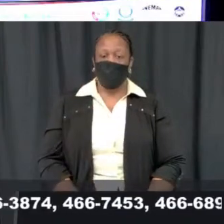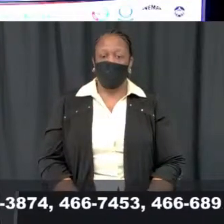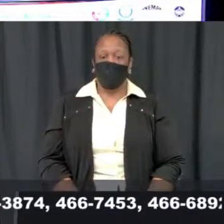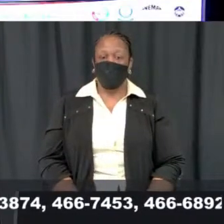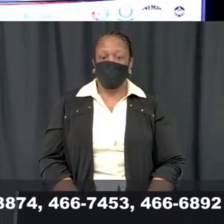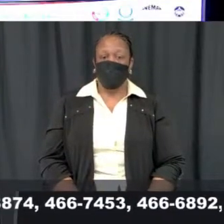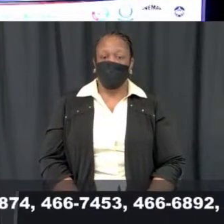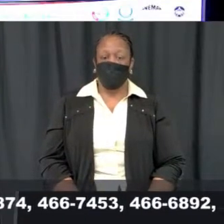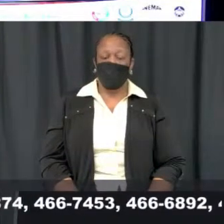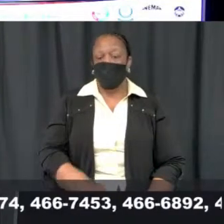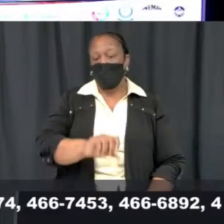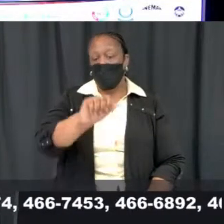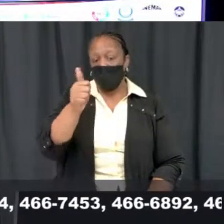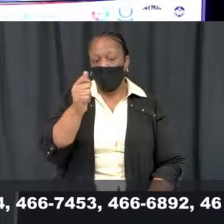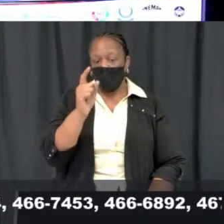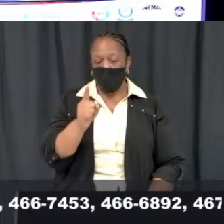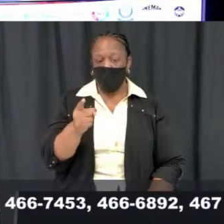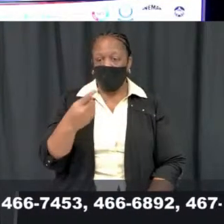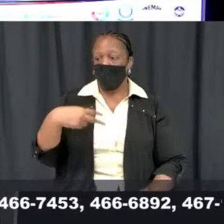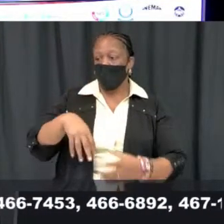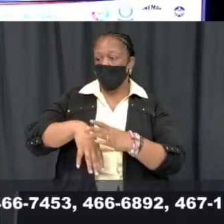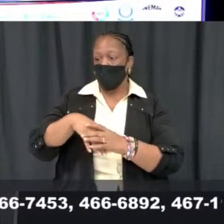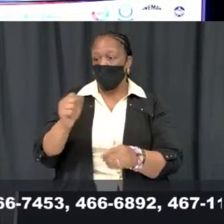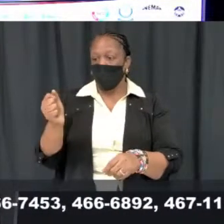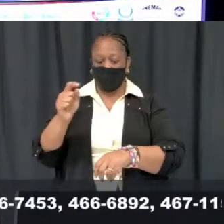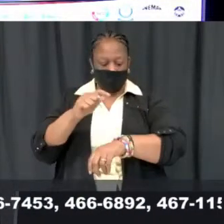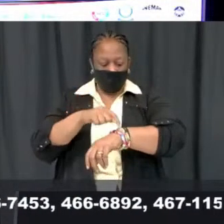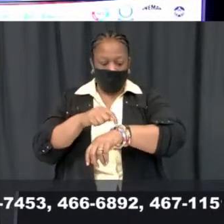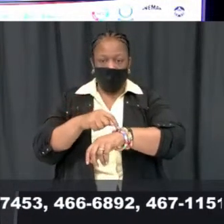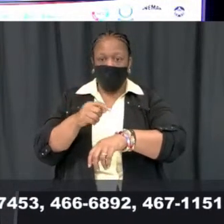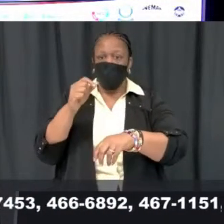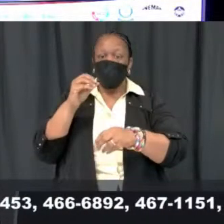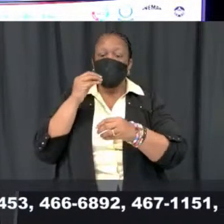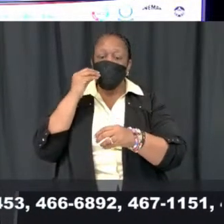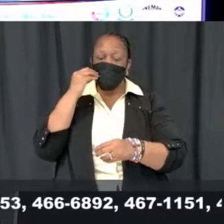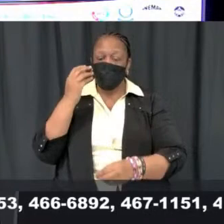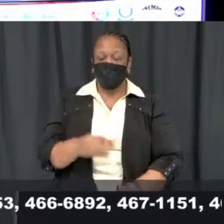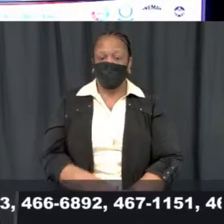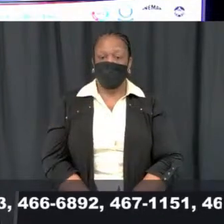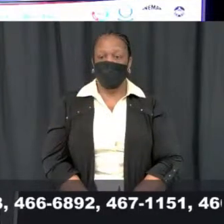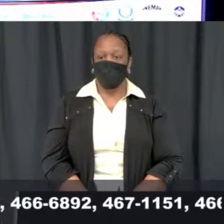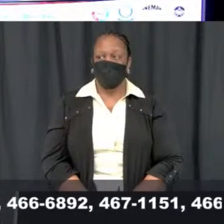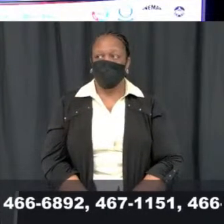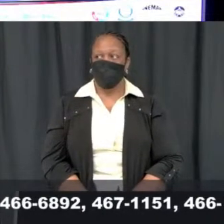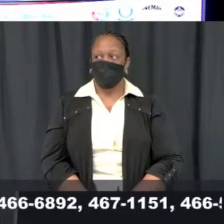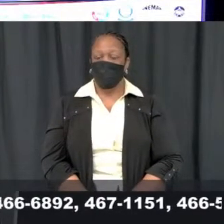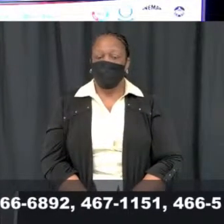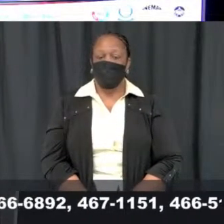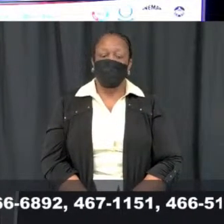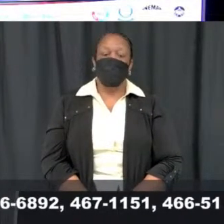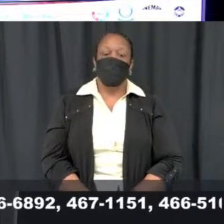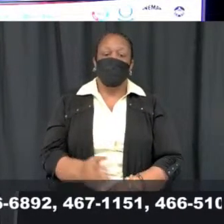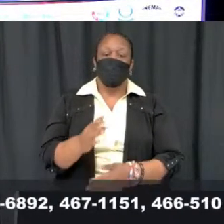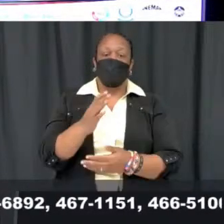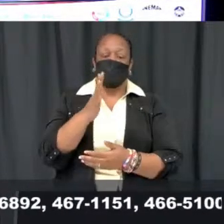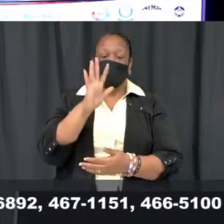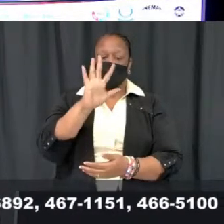with tickets for attending a private party and 5 for failing to wear masks in